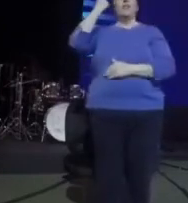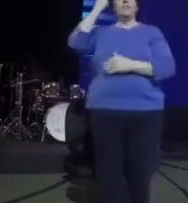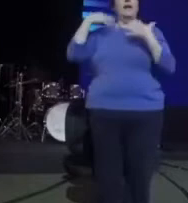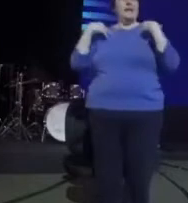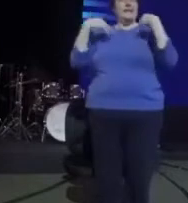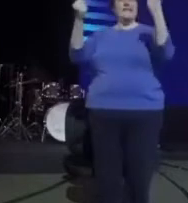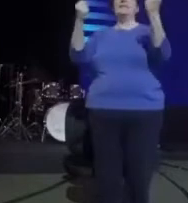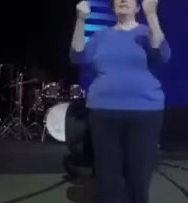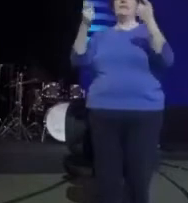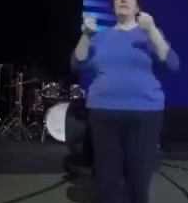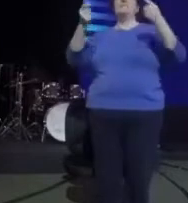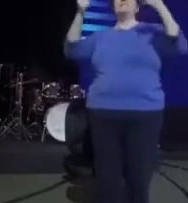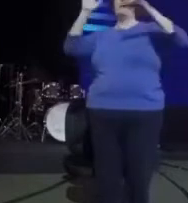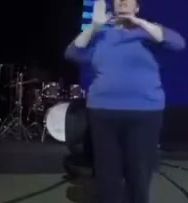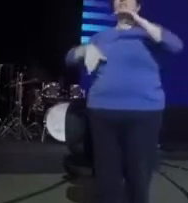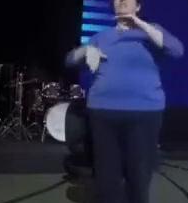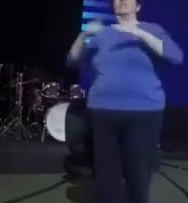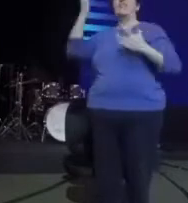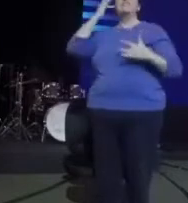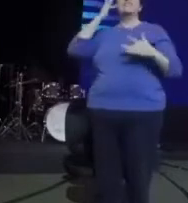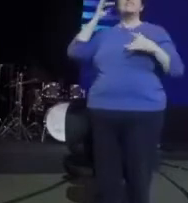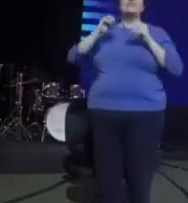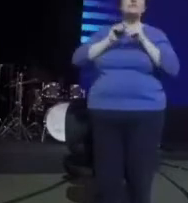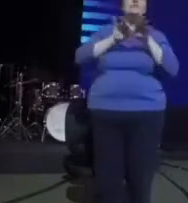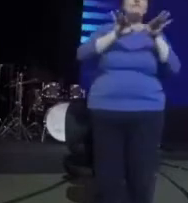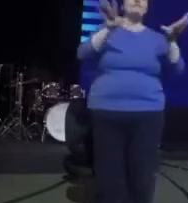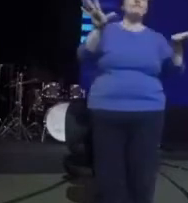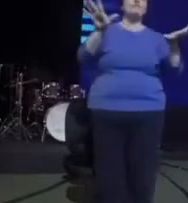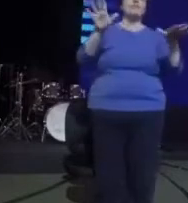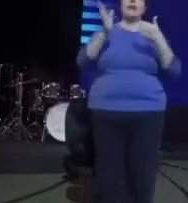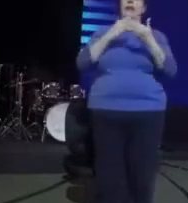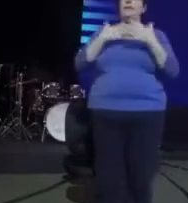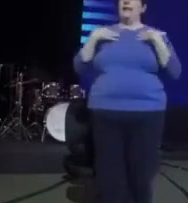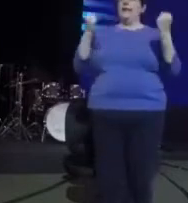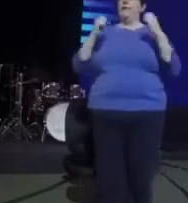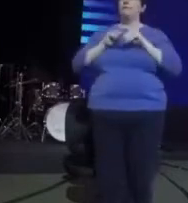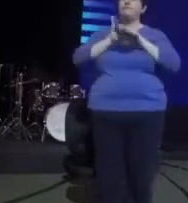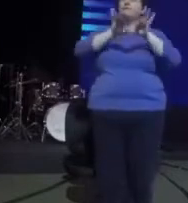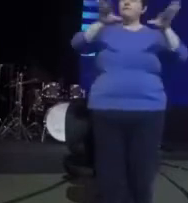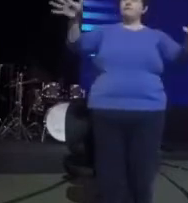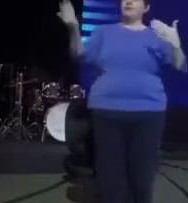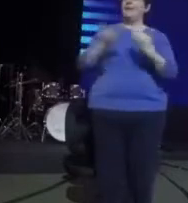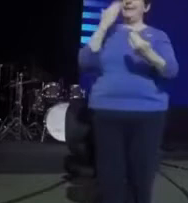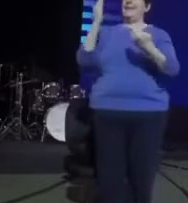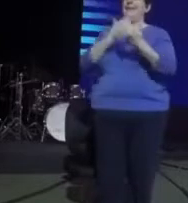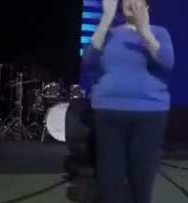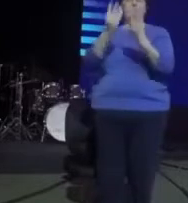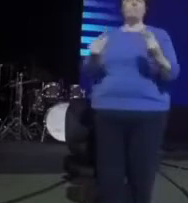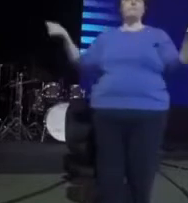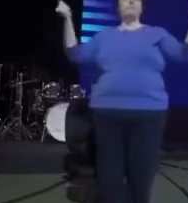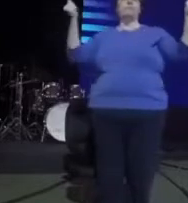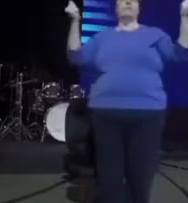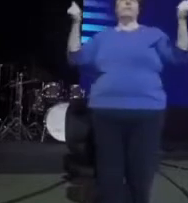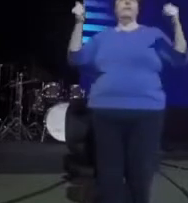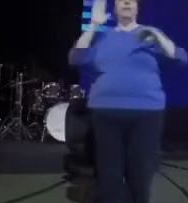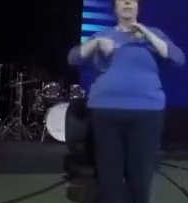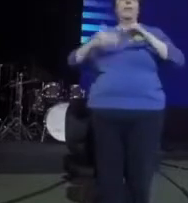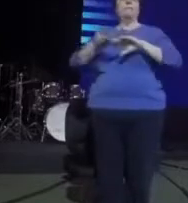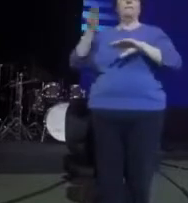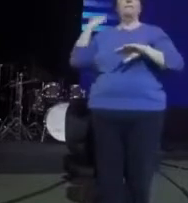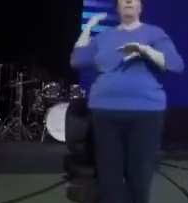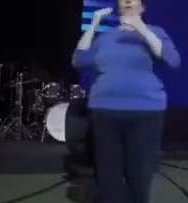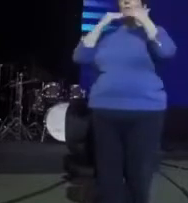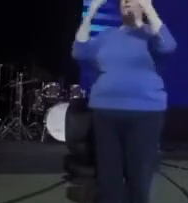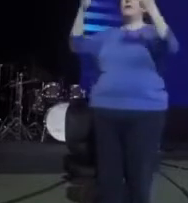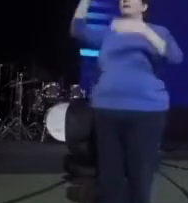healing will come faster than when it came, and it will be easier to get healed and faster than it was before. And we